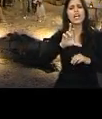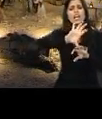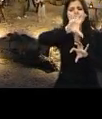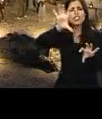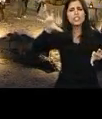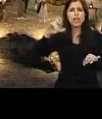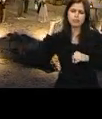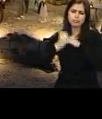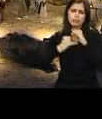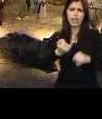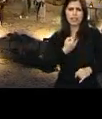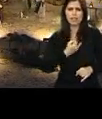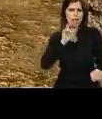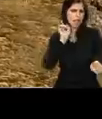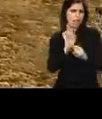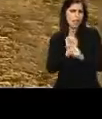identity.